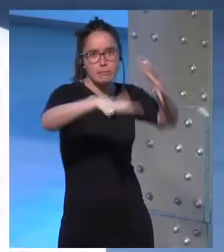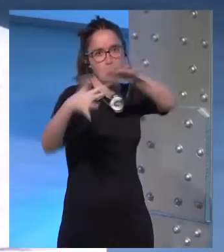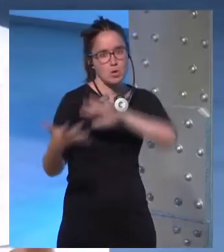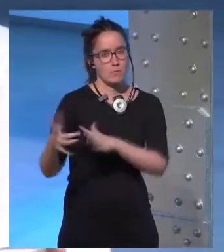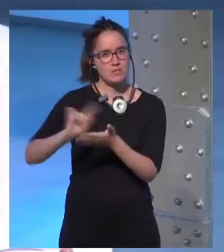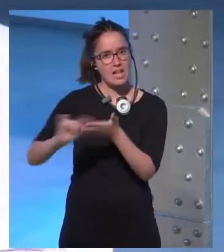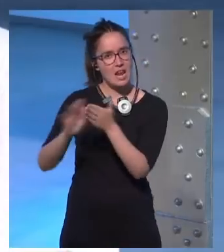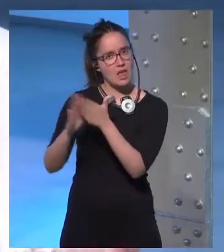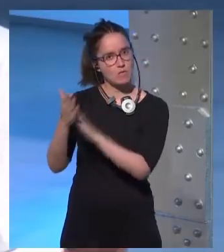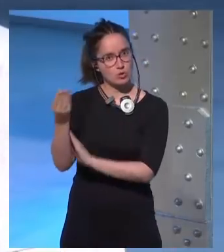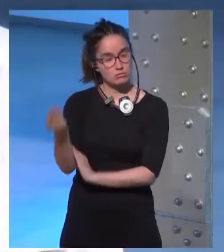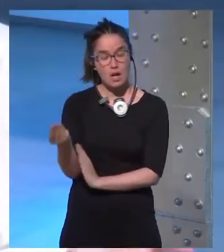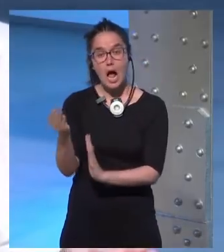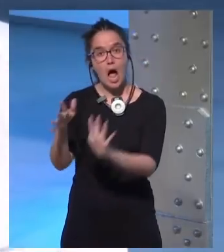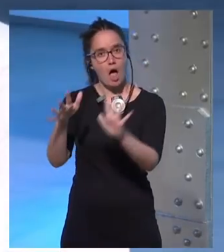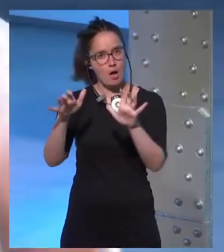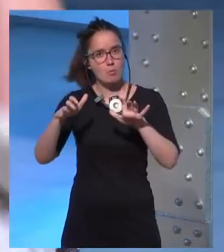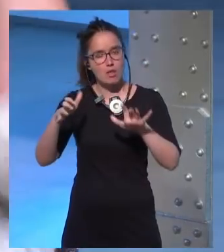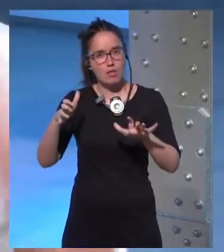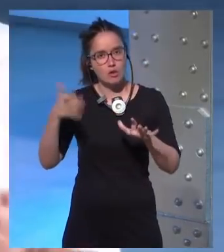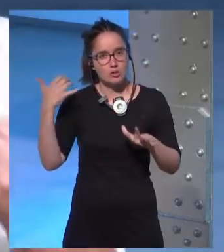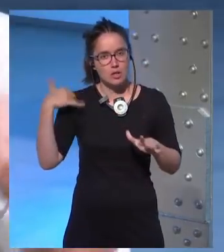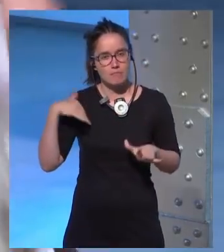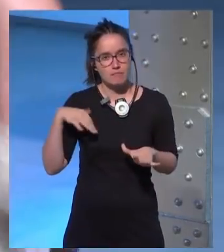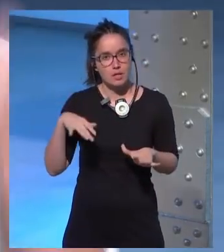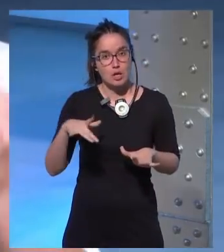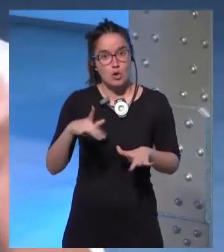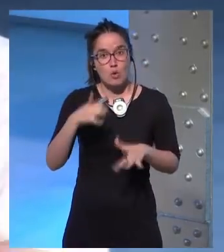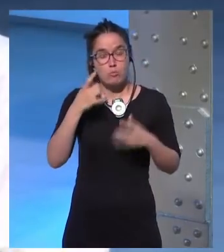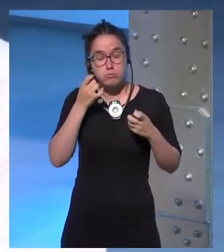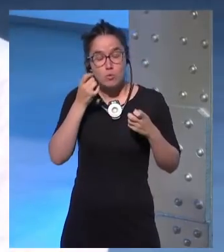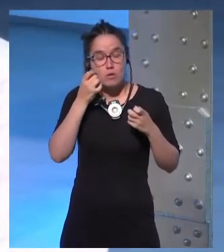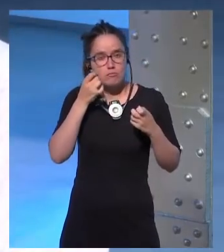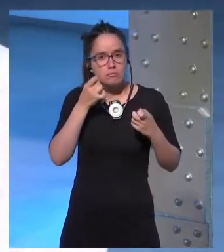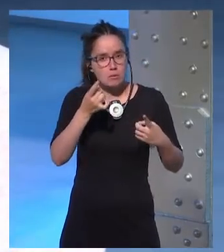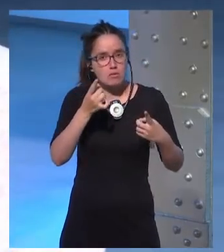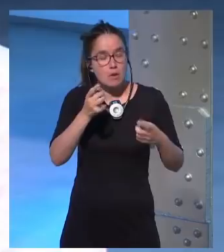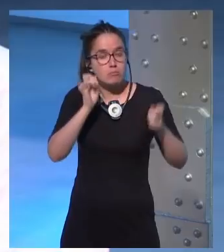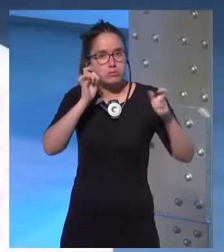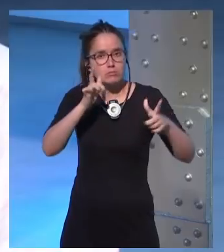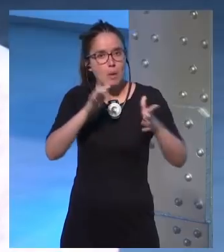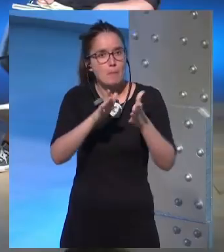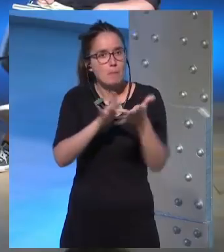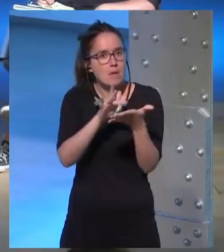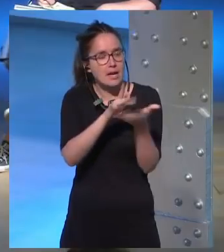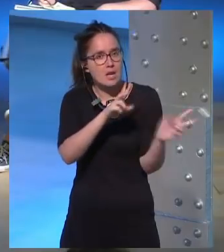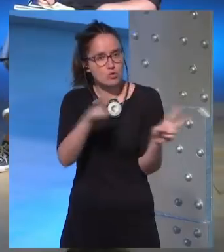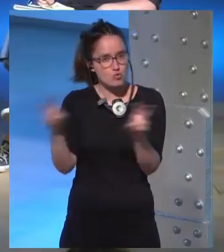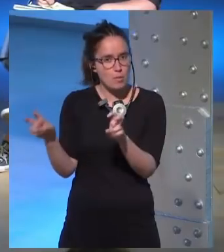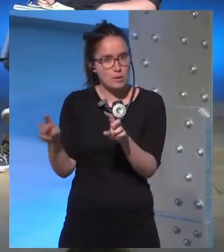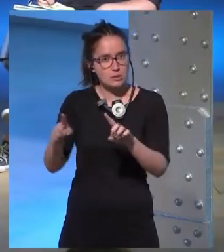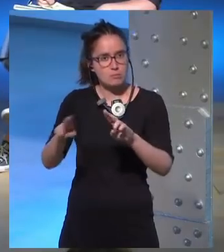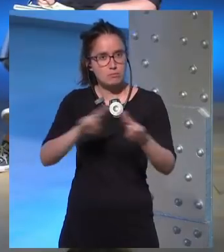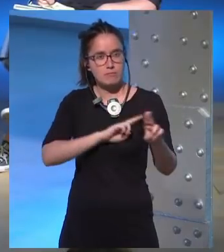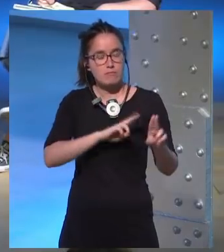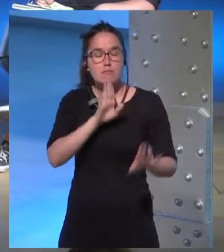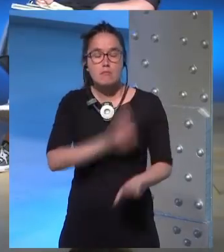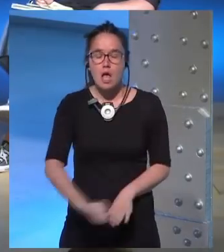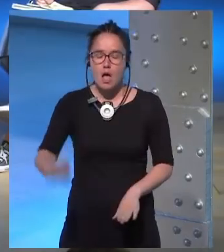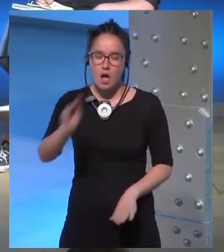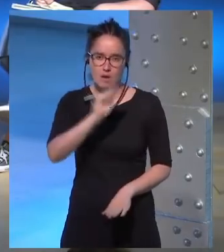her, and she's just like, this is amazing. And I was like, yes, I have done it. Because she tells the truth. She's like, I'm not going to let you become George